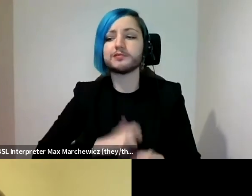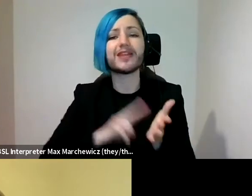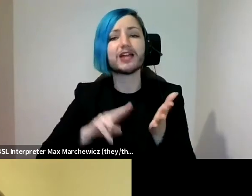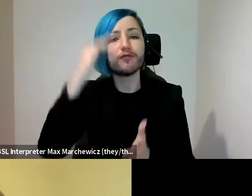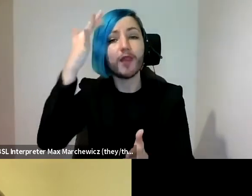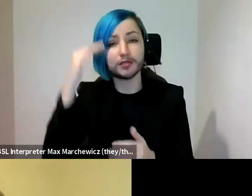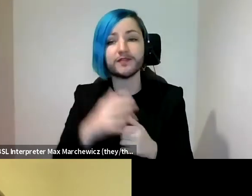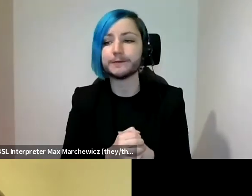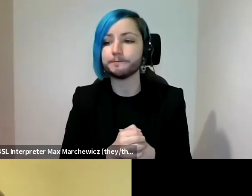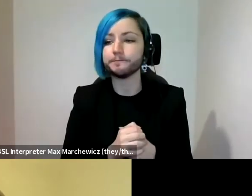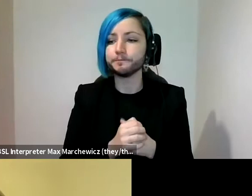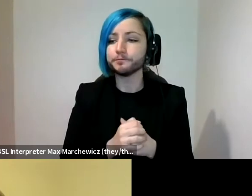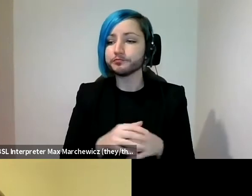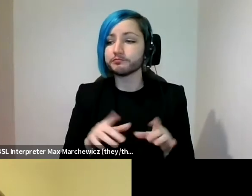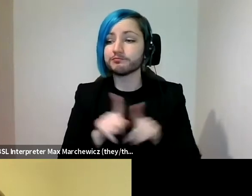Physics this year.